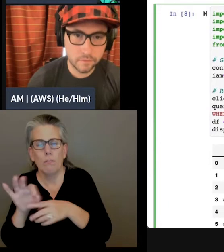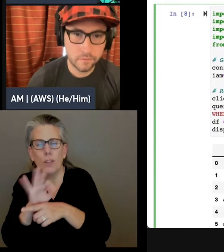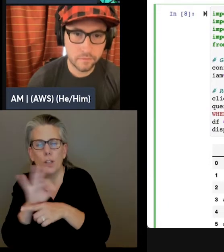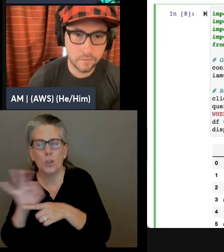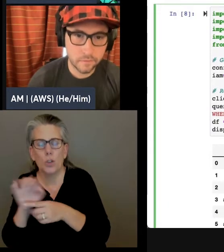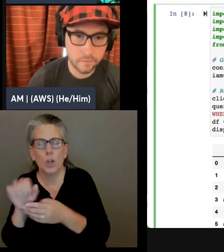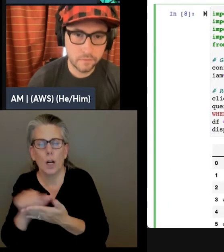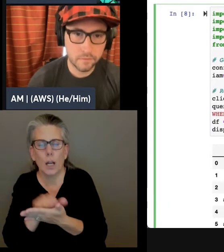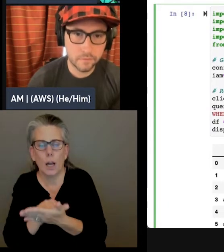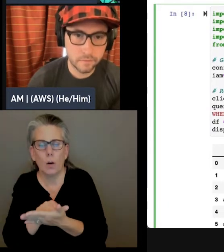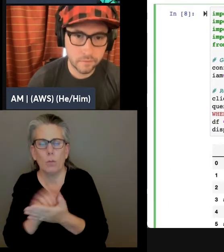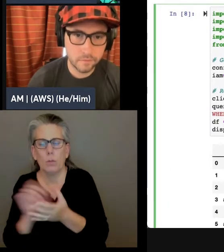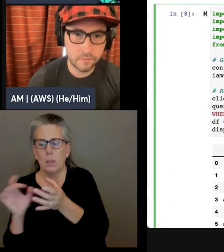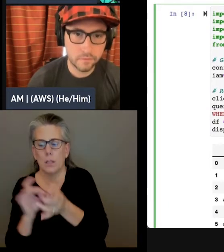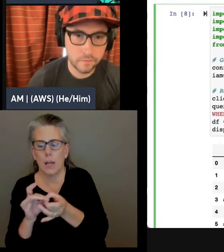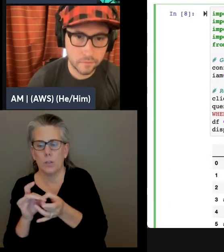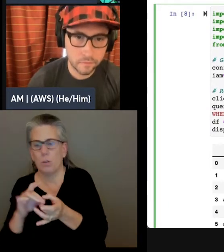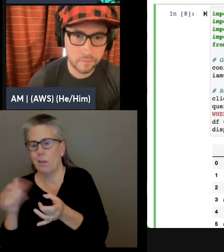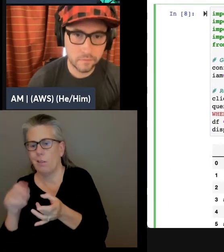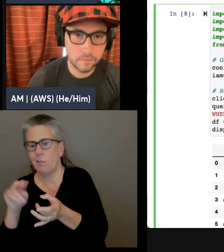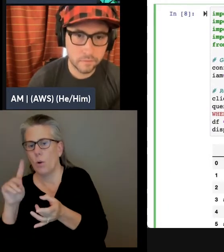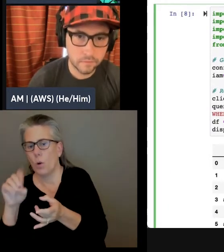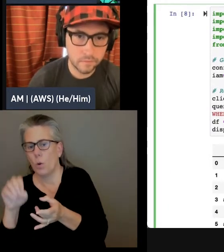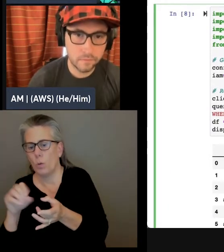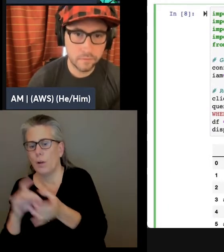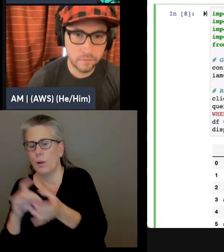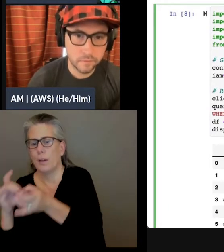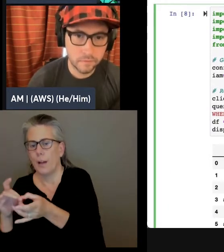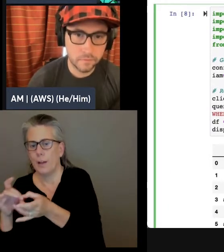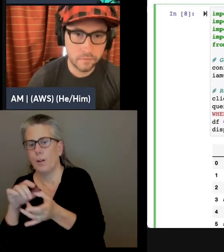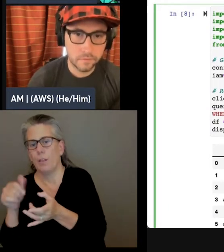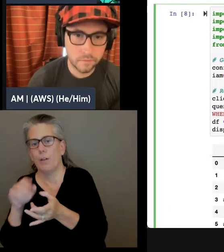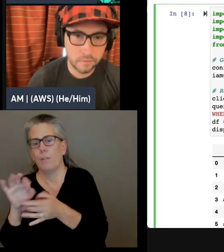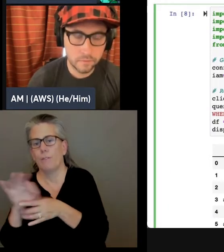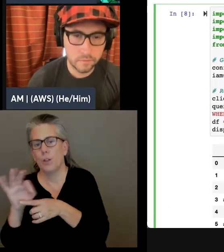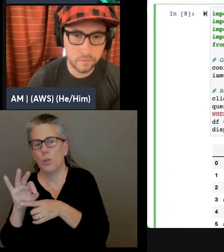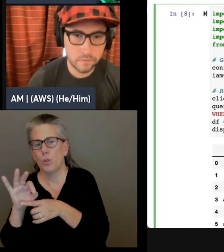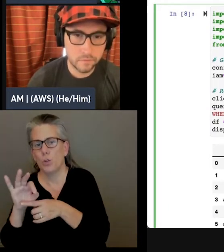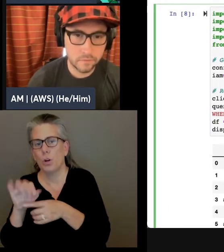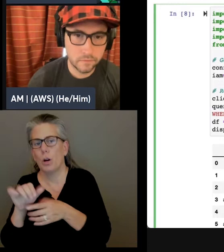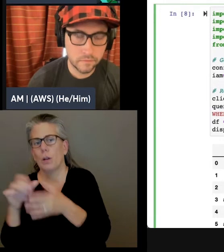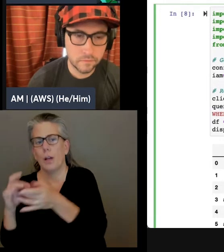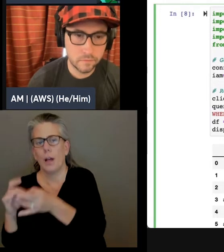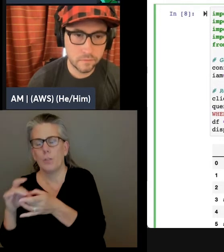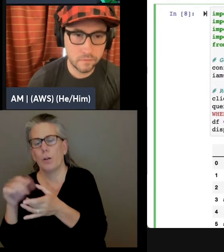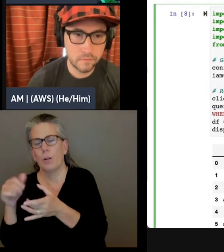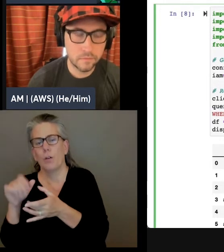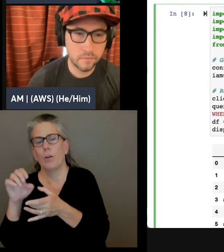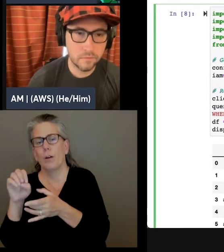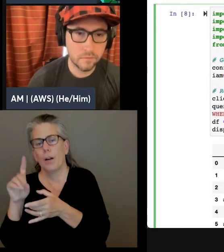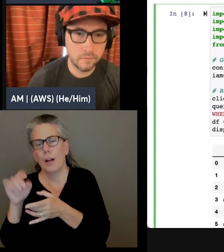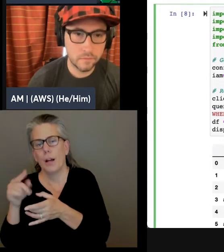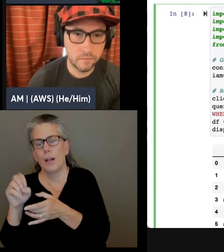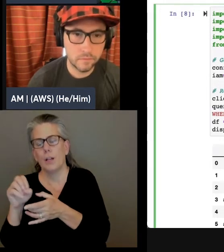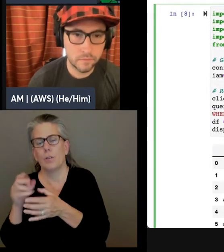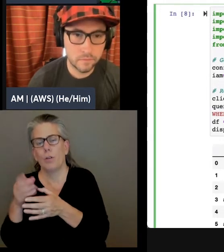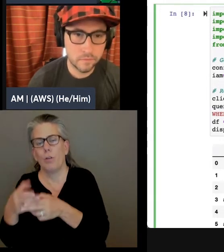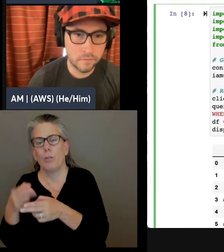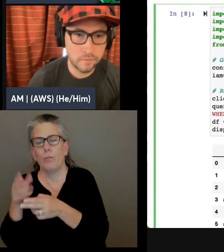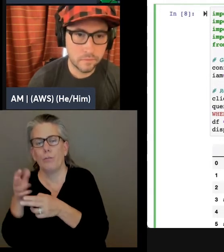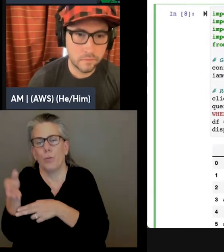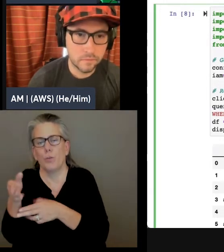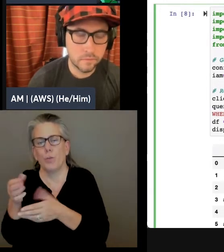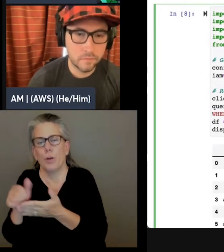attaches to another node that also is attached to a feature of that is also attached by an edge called feature of account to another account. So in this